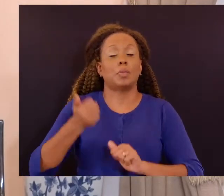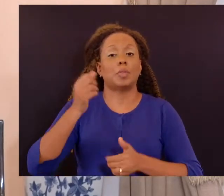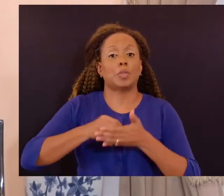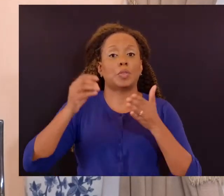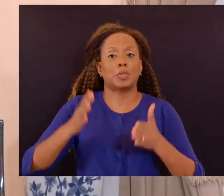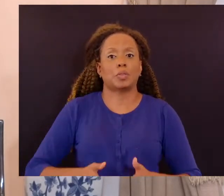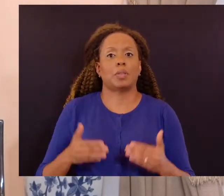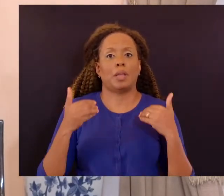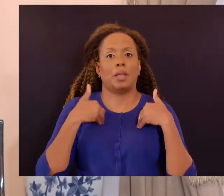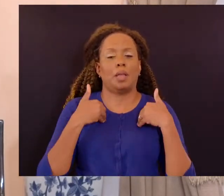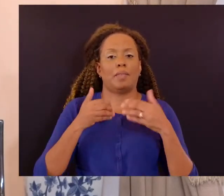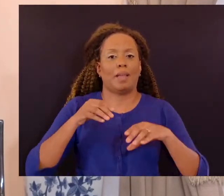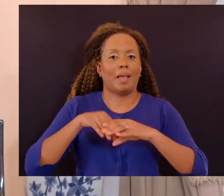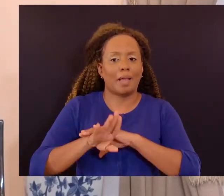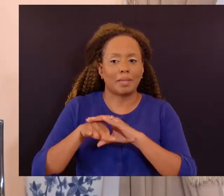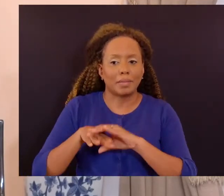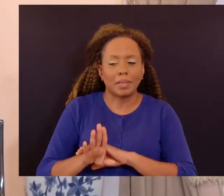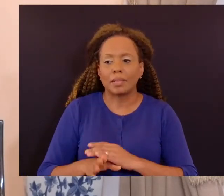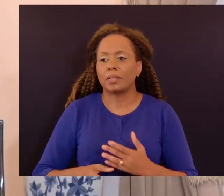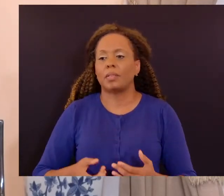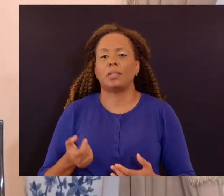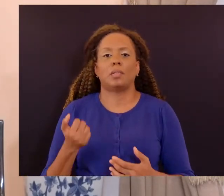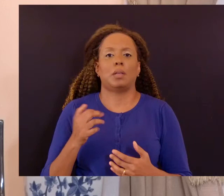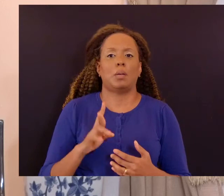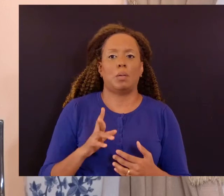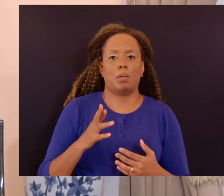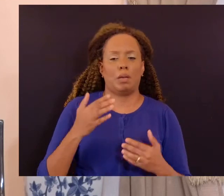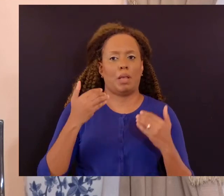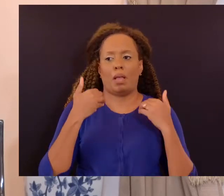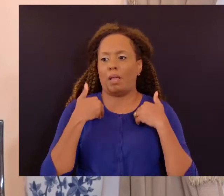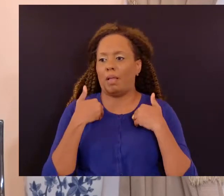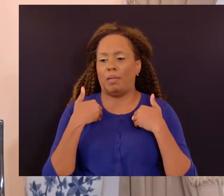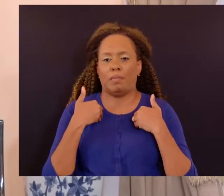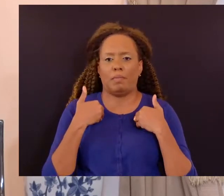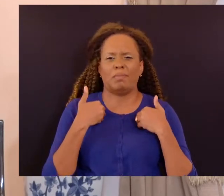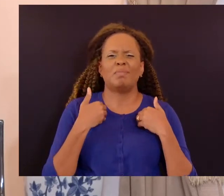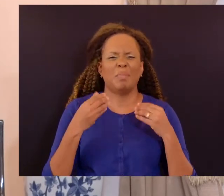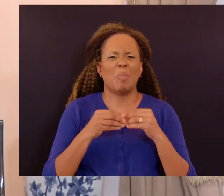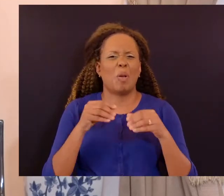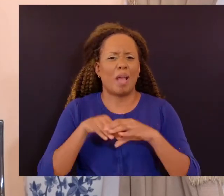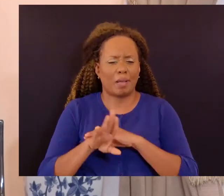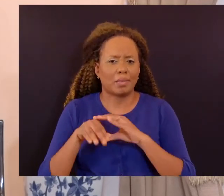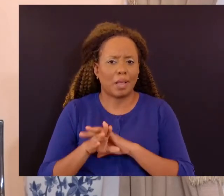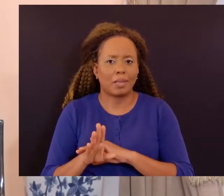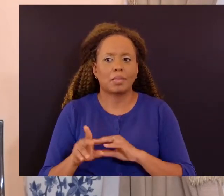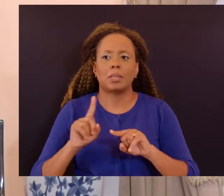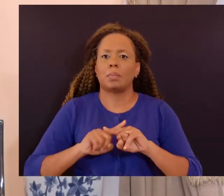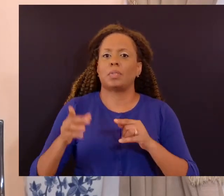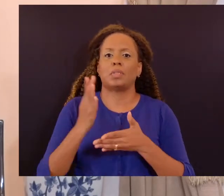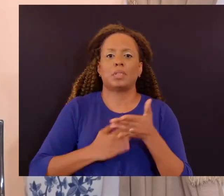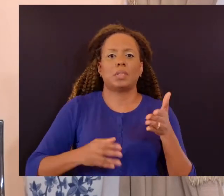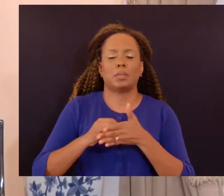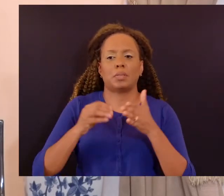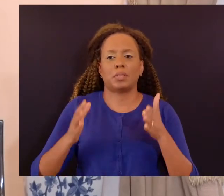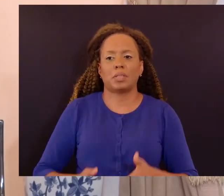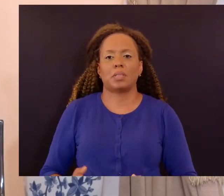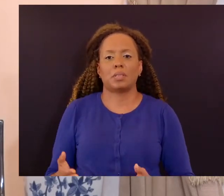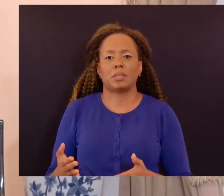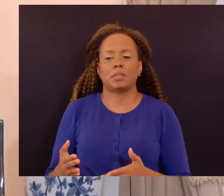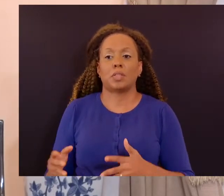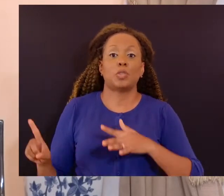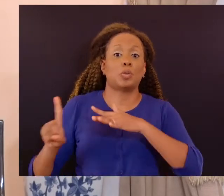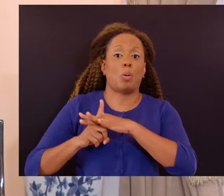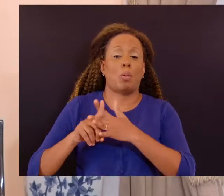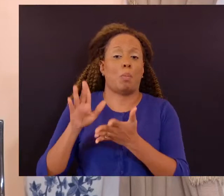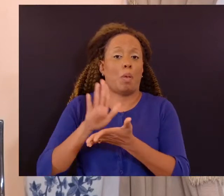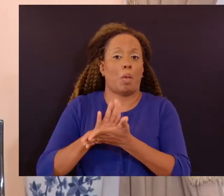have access to a device or have a way of accessing a device. But we're also seeing those students who are coming to school with their devices